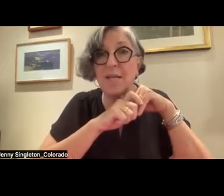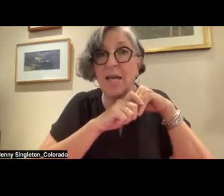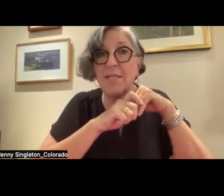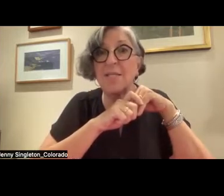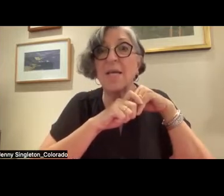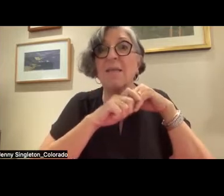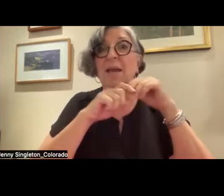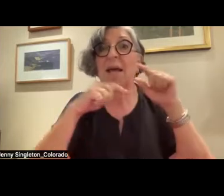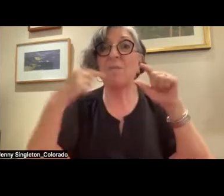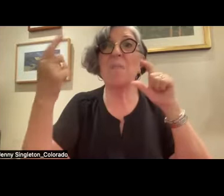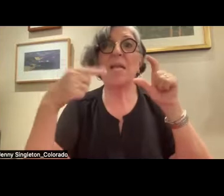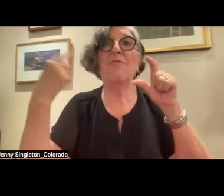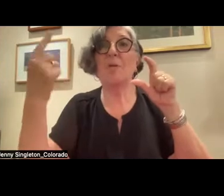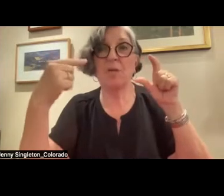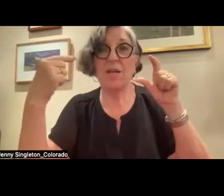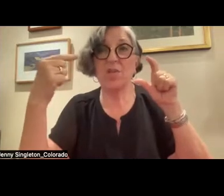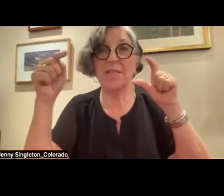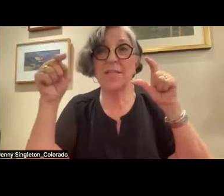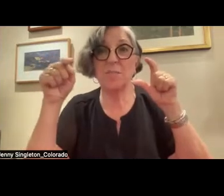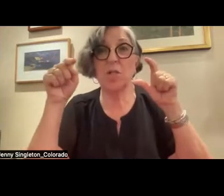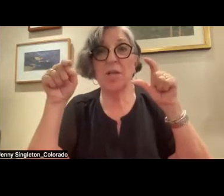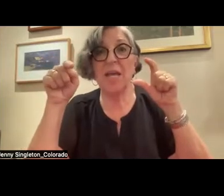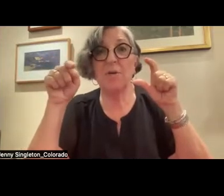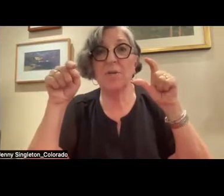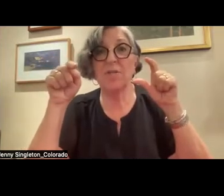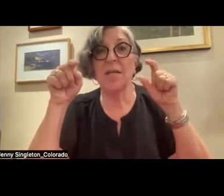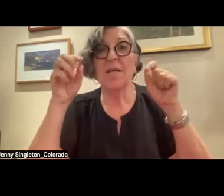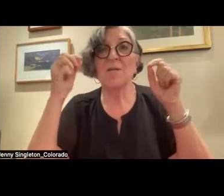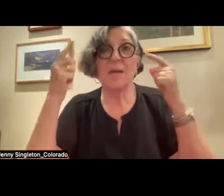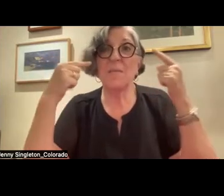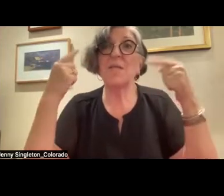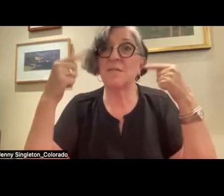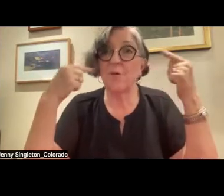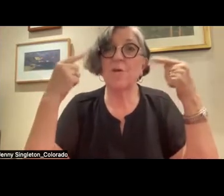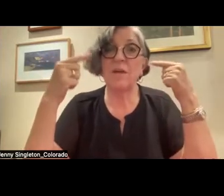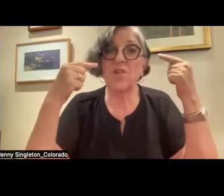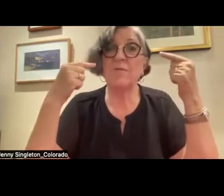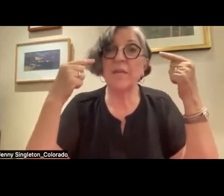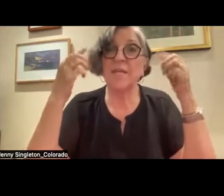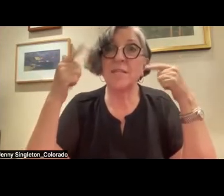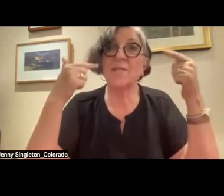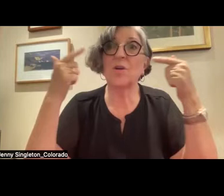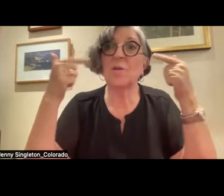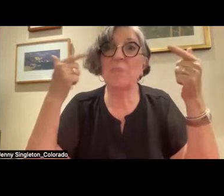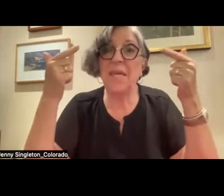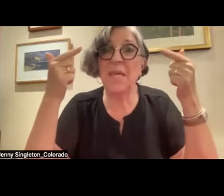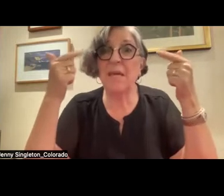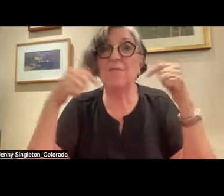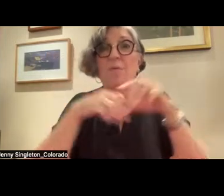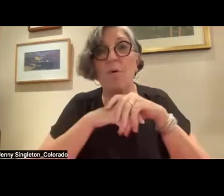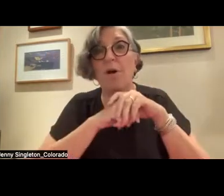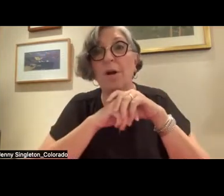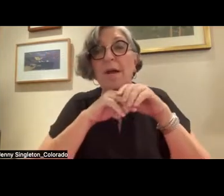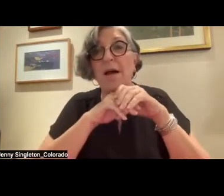frequency signs that had many phonologically similar neighbors. So that means that phonologically related signs are